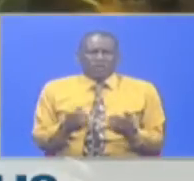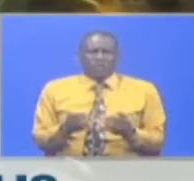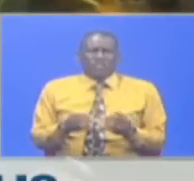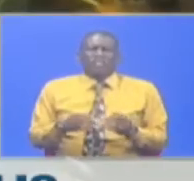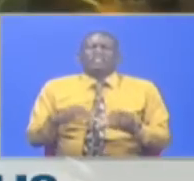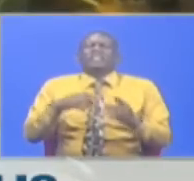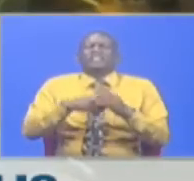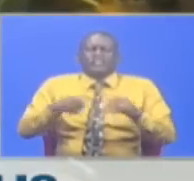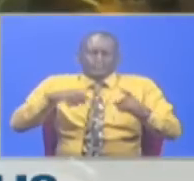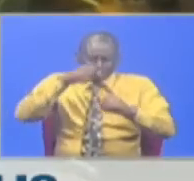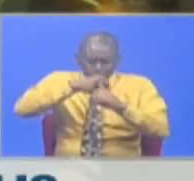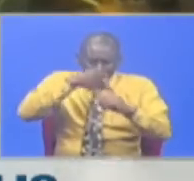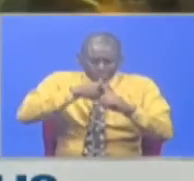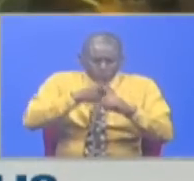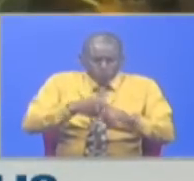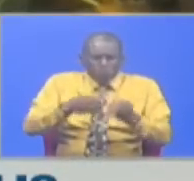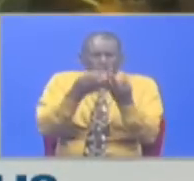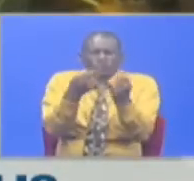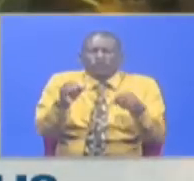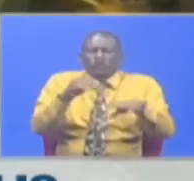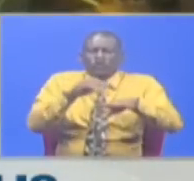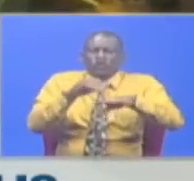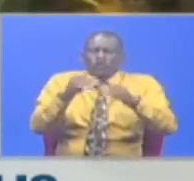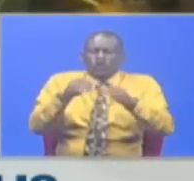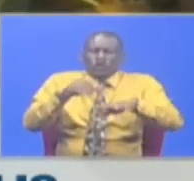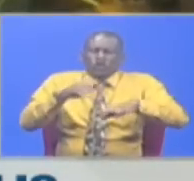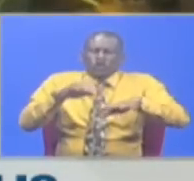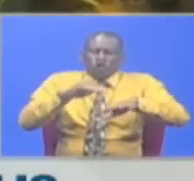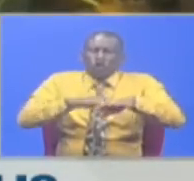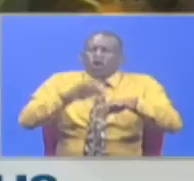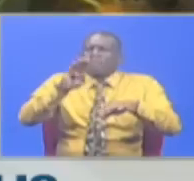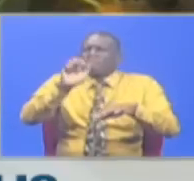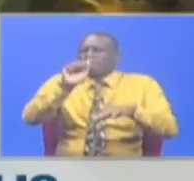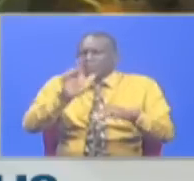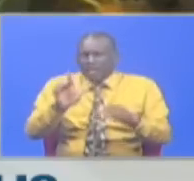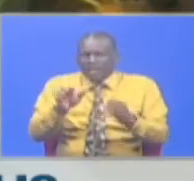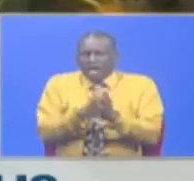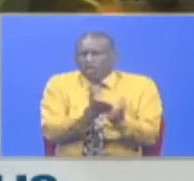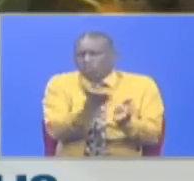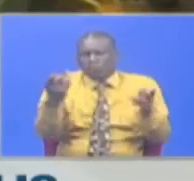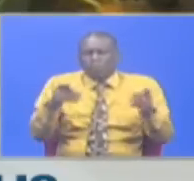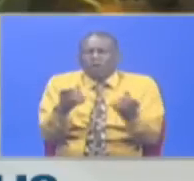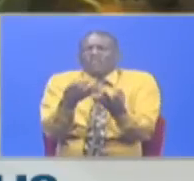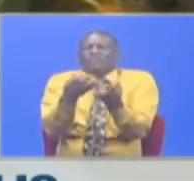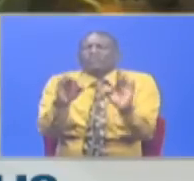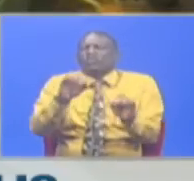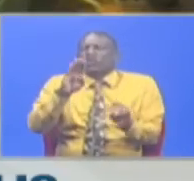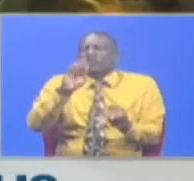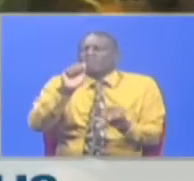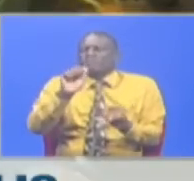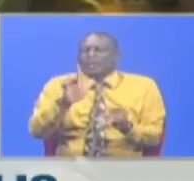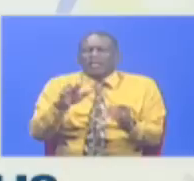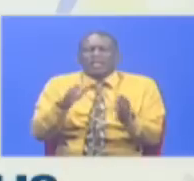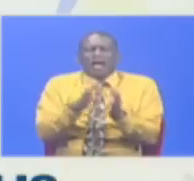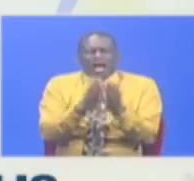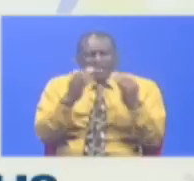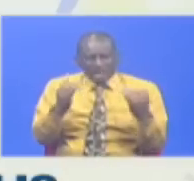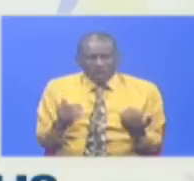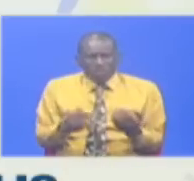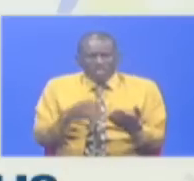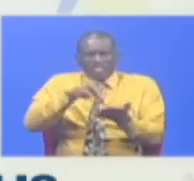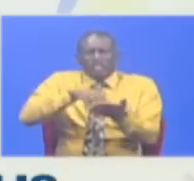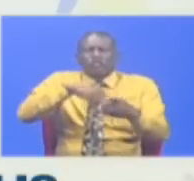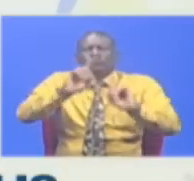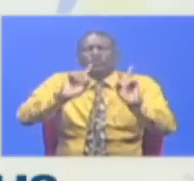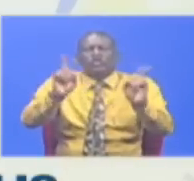of me, you see. Then they just go out and then the case will never be heard until evidence is lost. Where the big fish